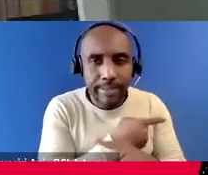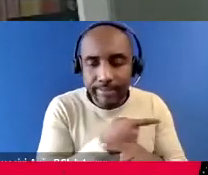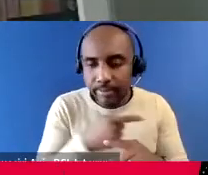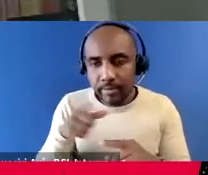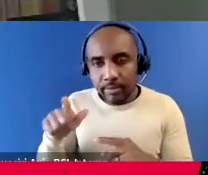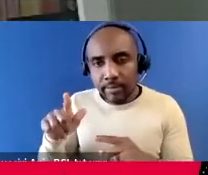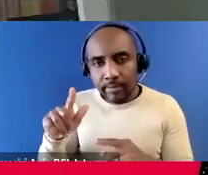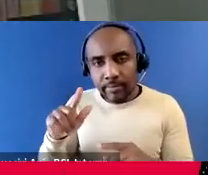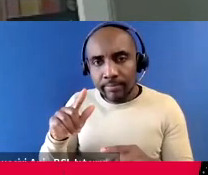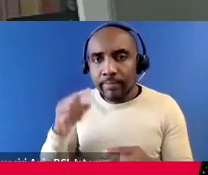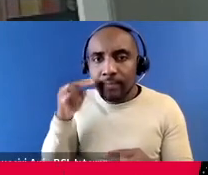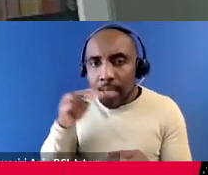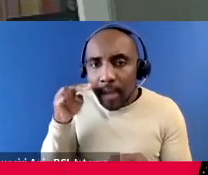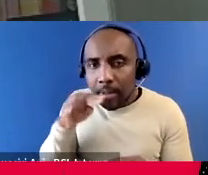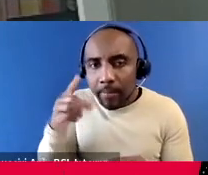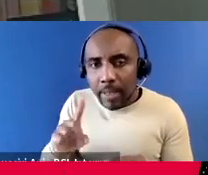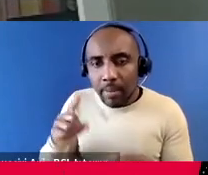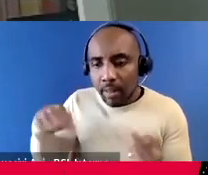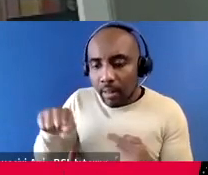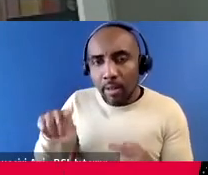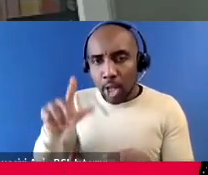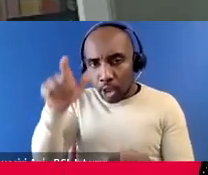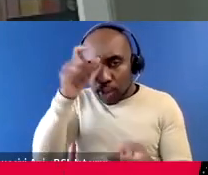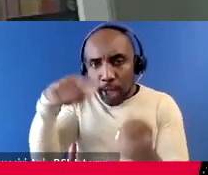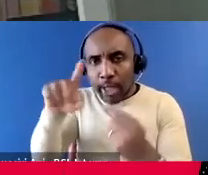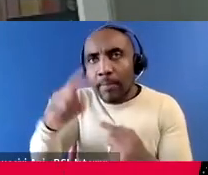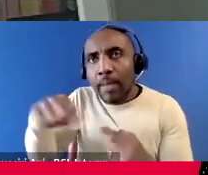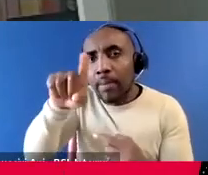the major players on the ground who we need to